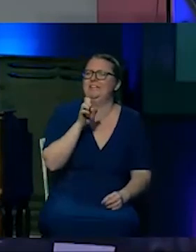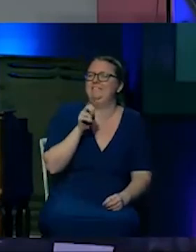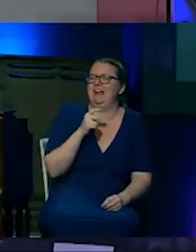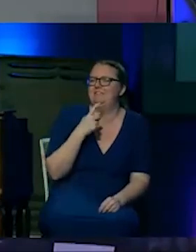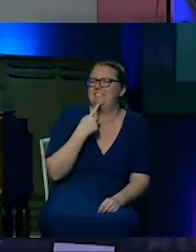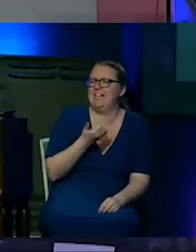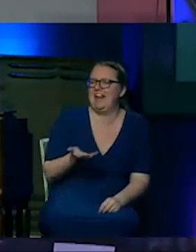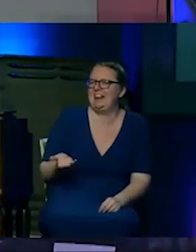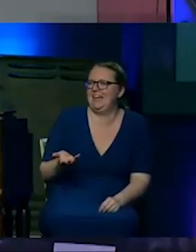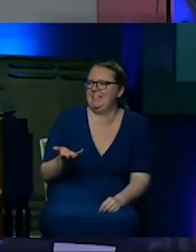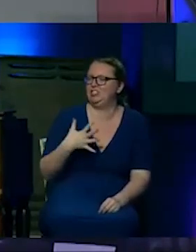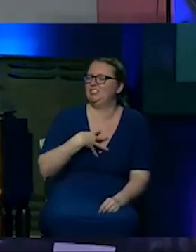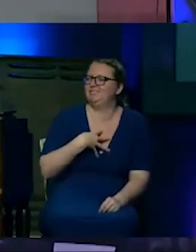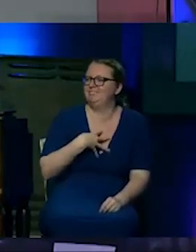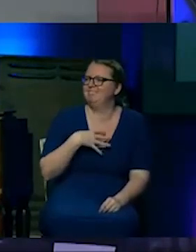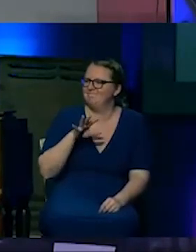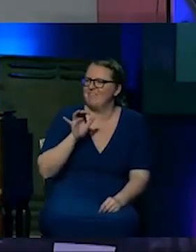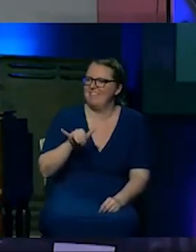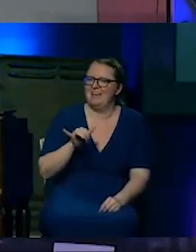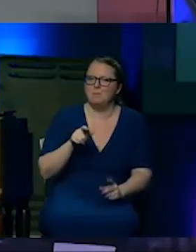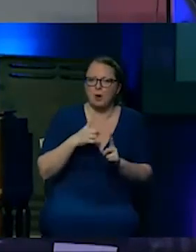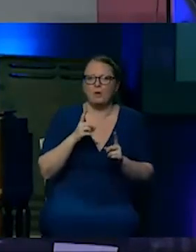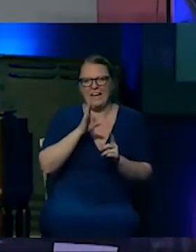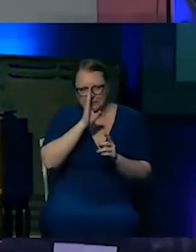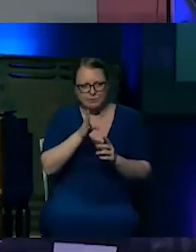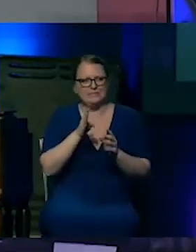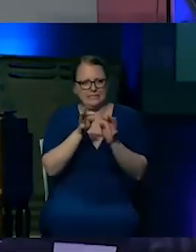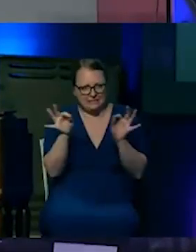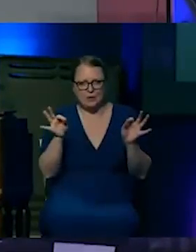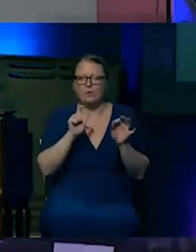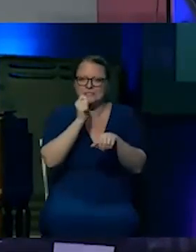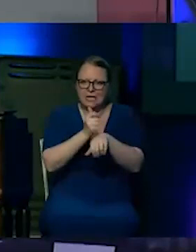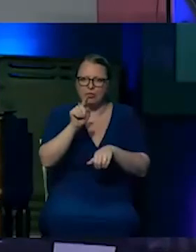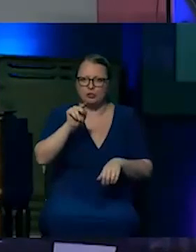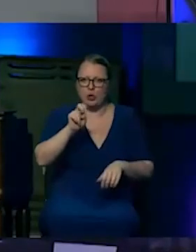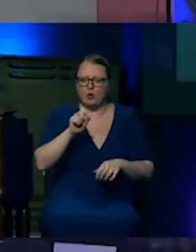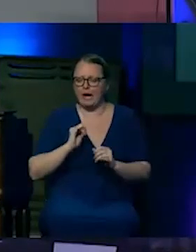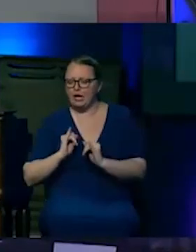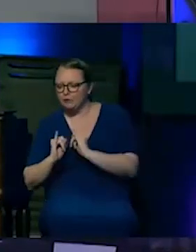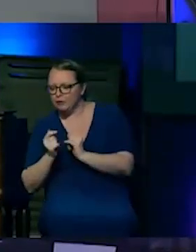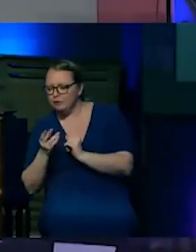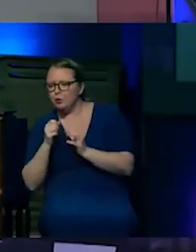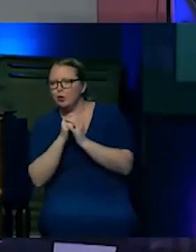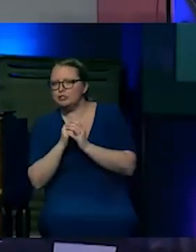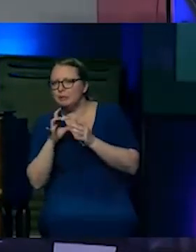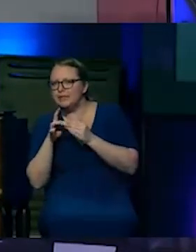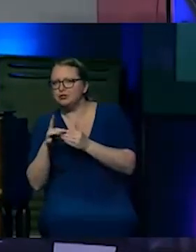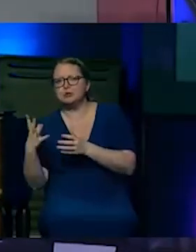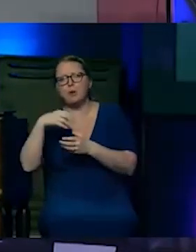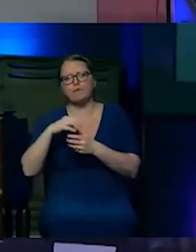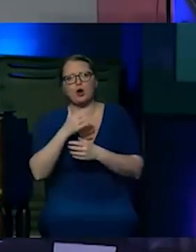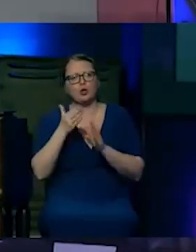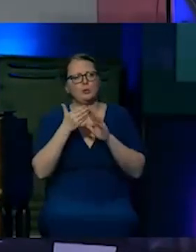anything. But we also explicitly do that. We set the tone, you know. I interviewed a couple worship leaders who are a part of our community